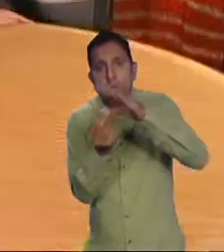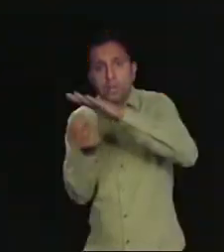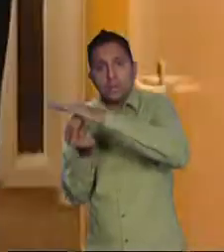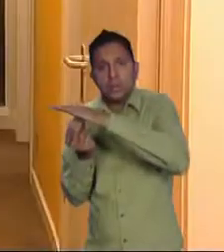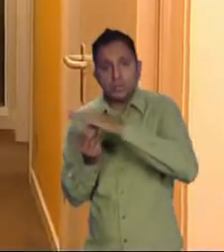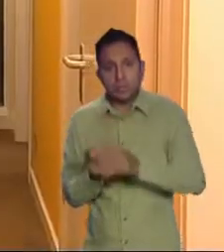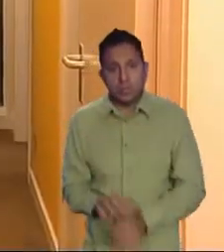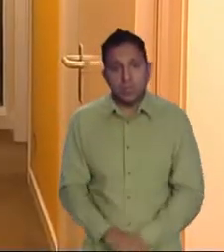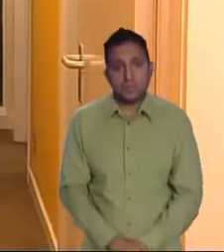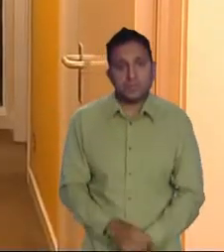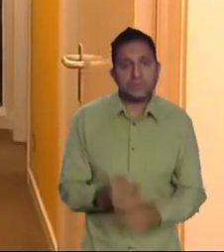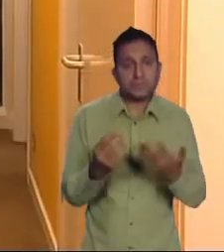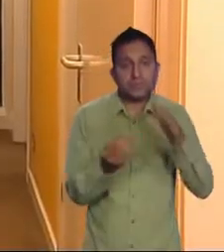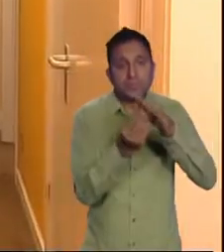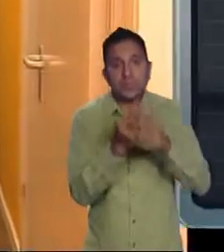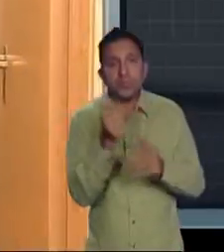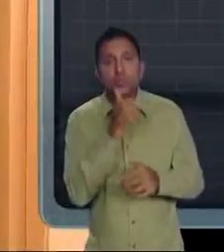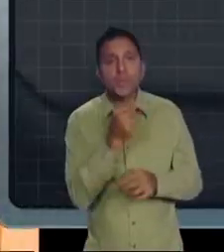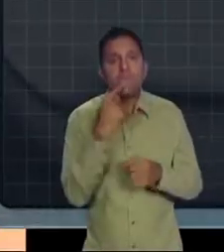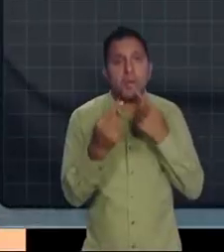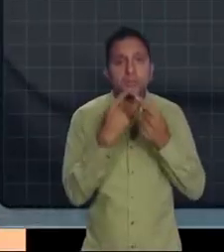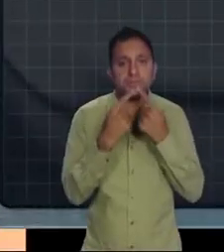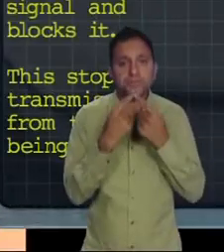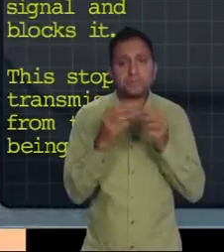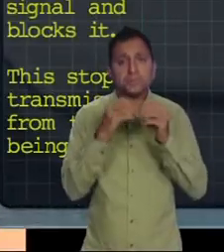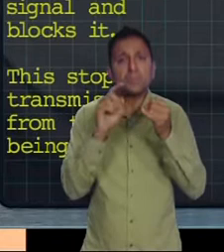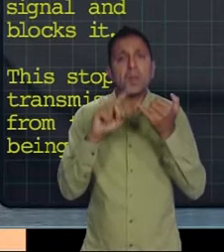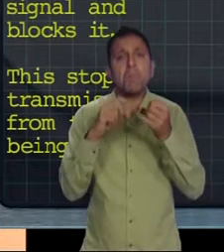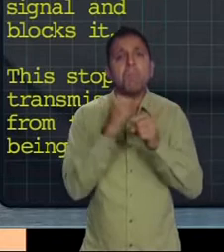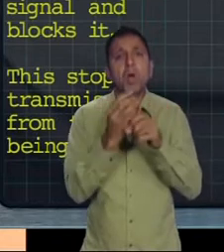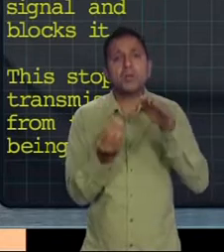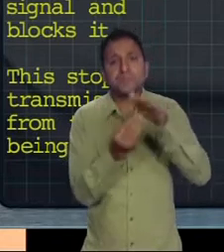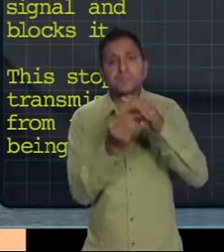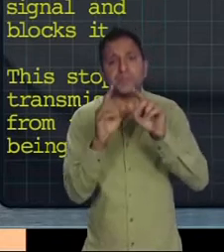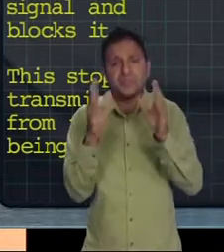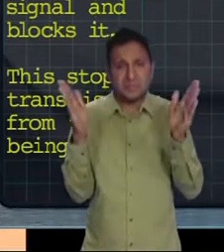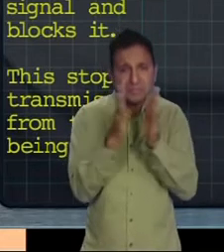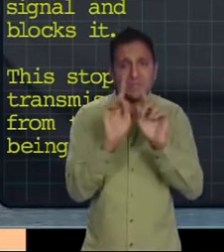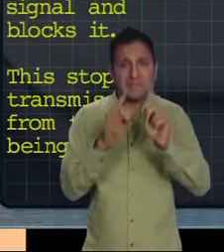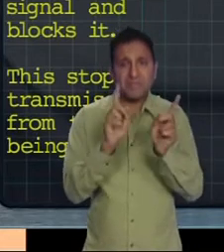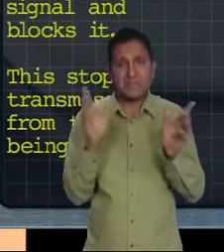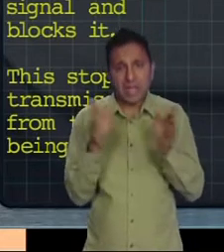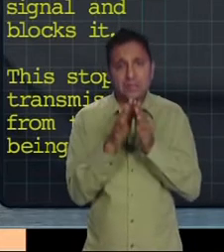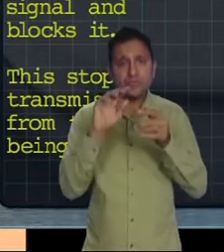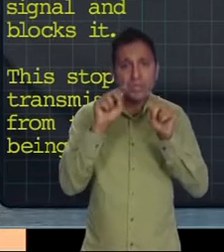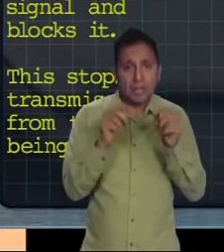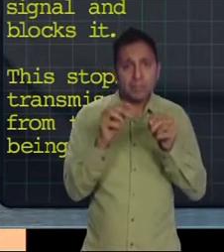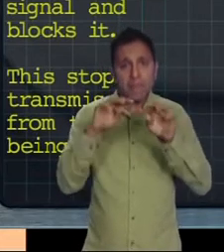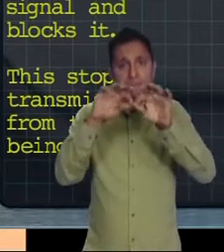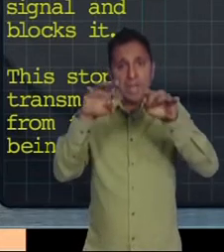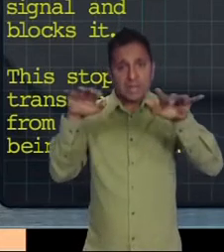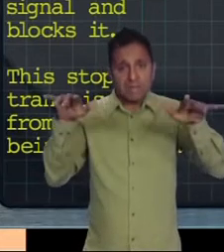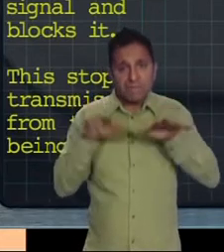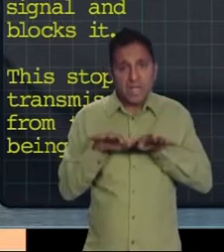evidence. Bugs come in all shapes and sizes. They do give off a magnetic field, so they can be detected. Although the microphones are very